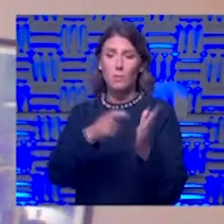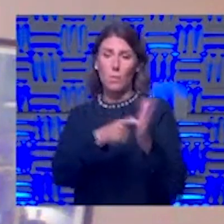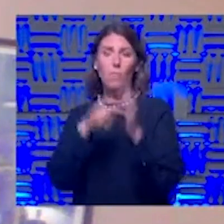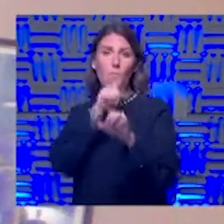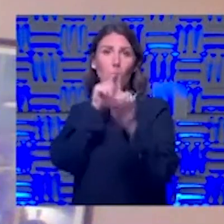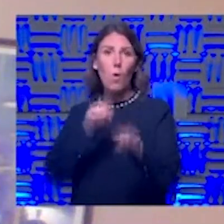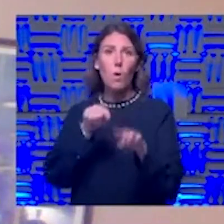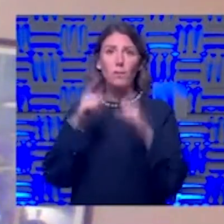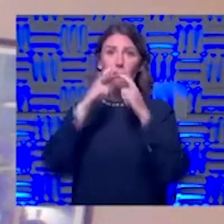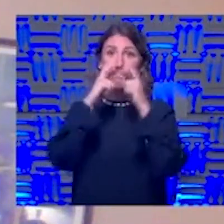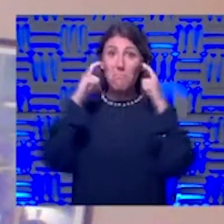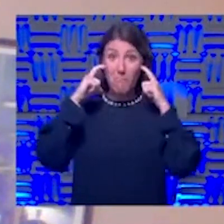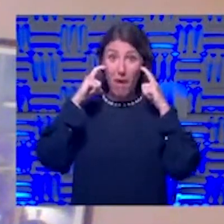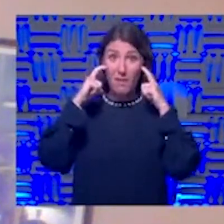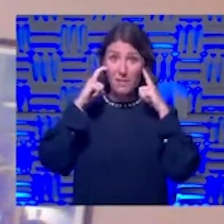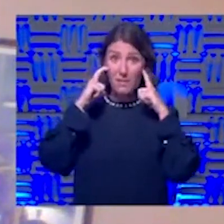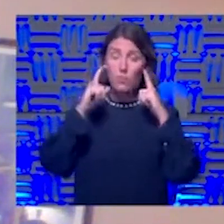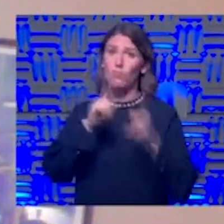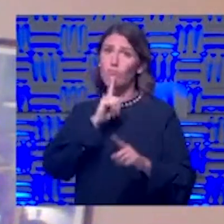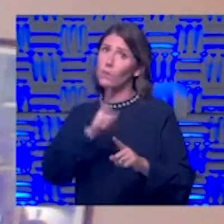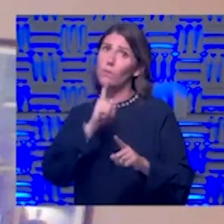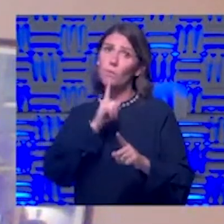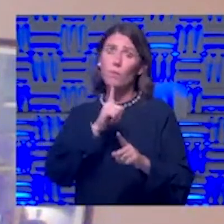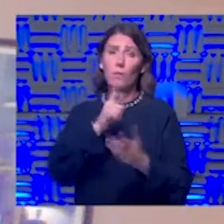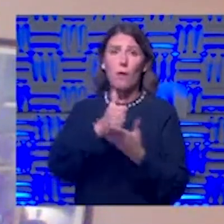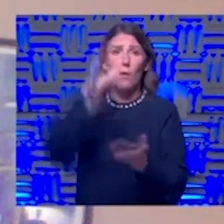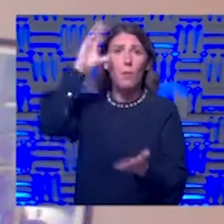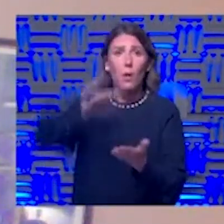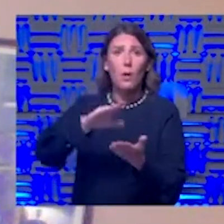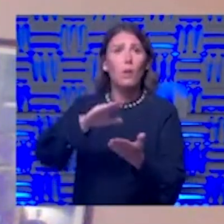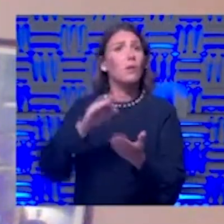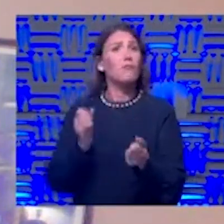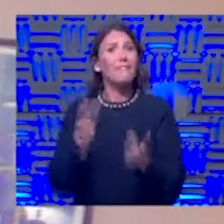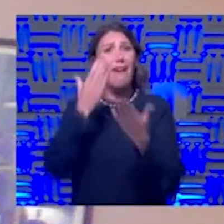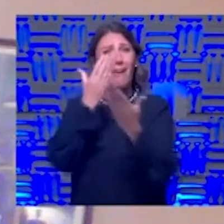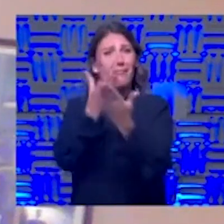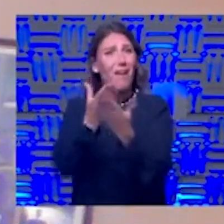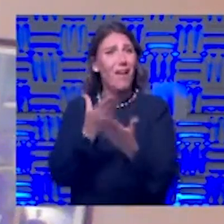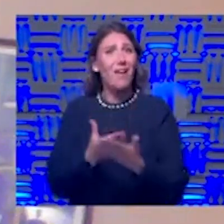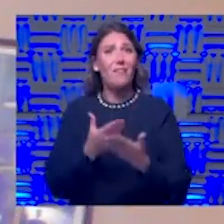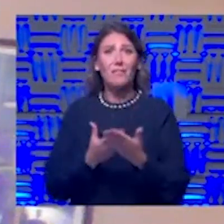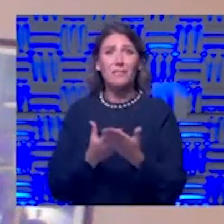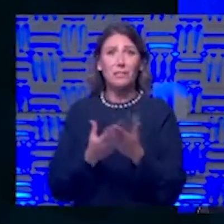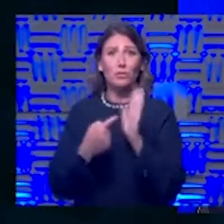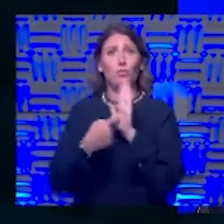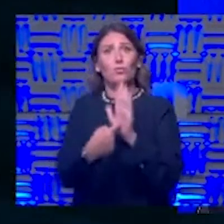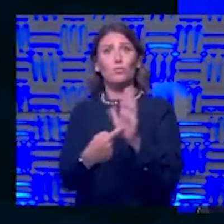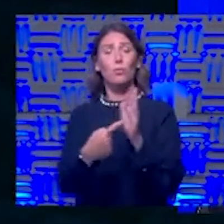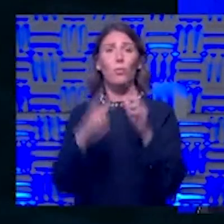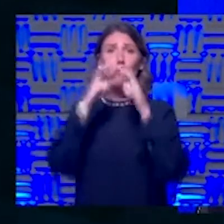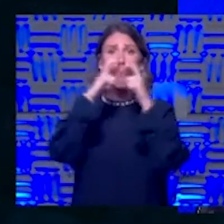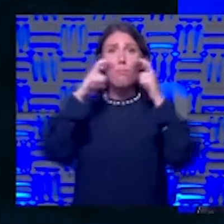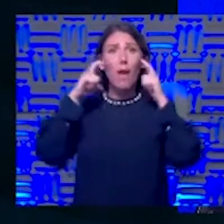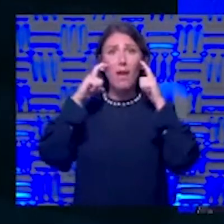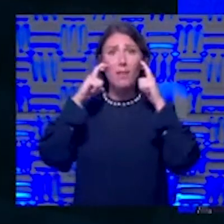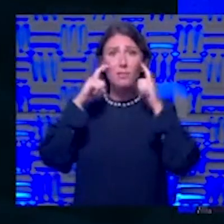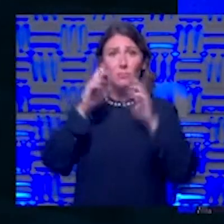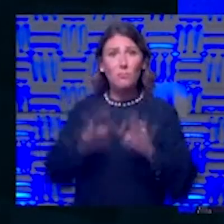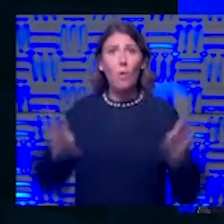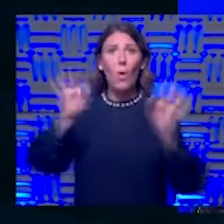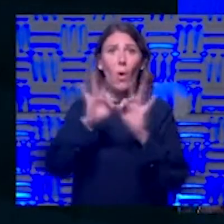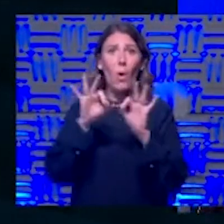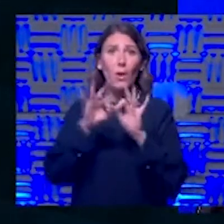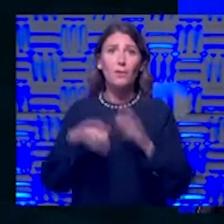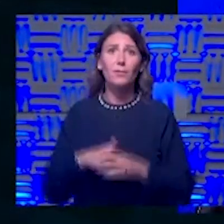mandates made a difference. So we've got multiple levels of evidence really saying that we need to get those masks on. I know nobody